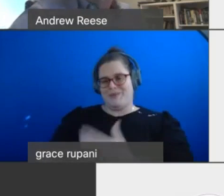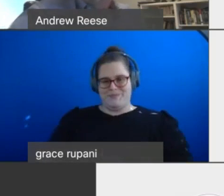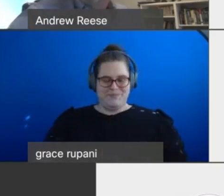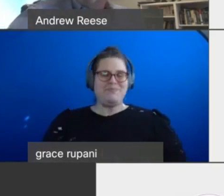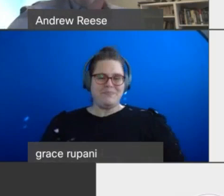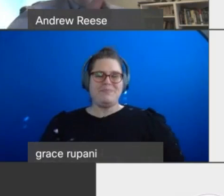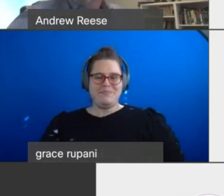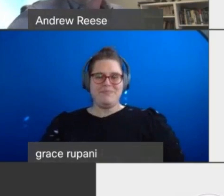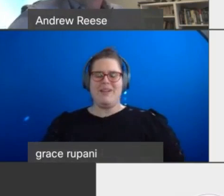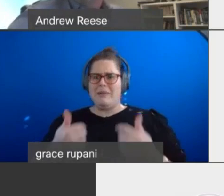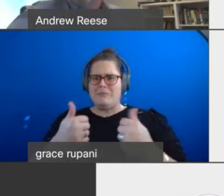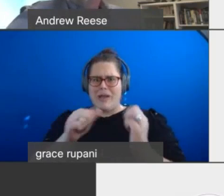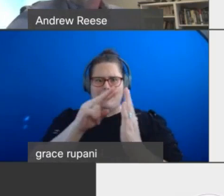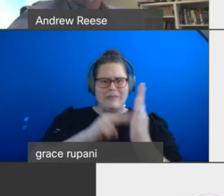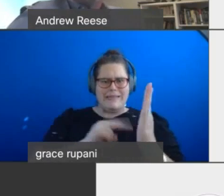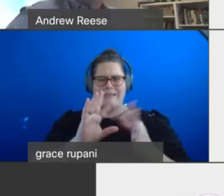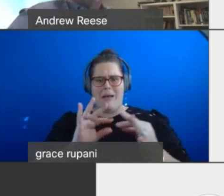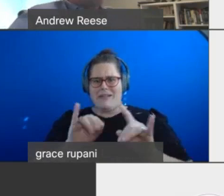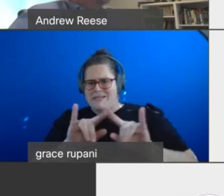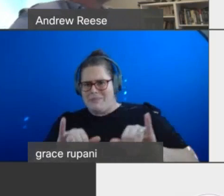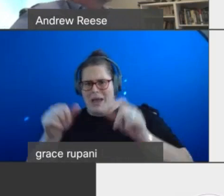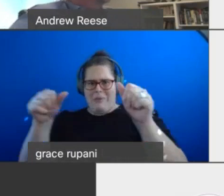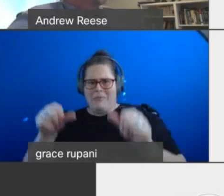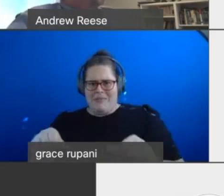Trying to read the comments and do that.